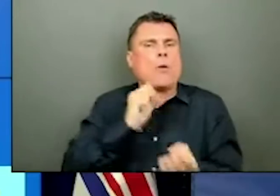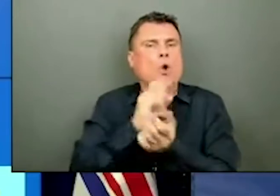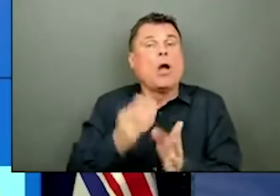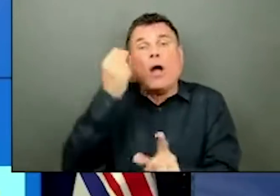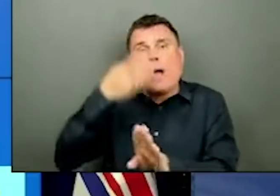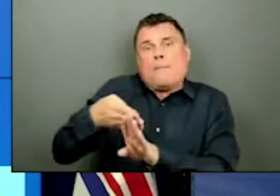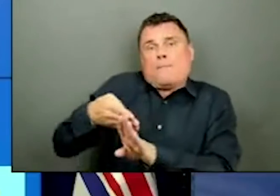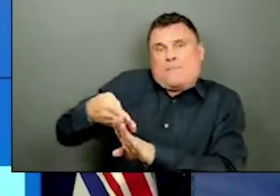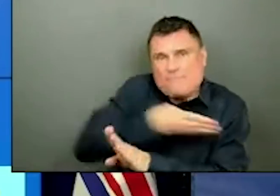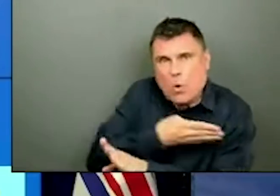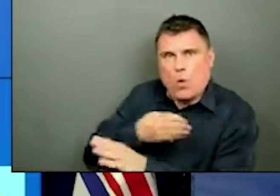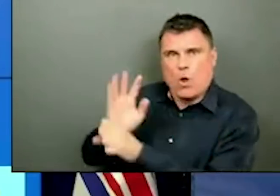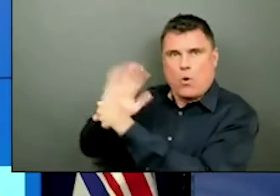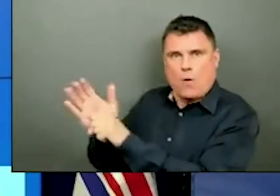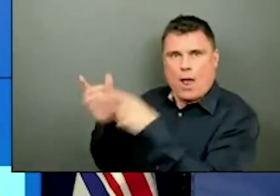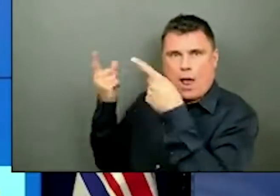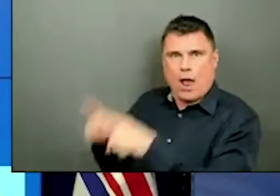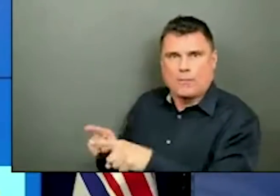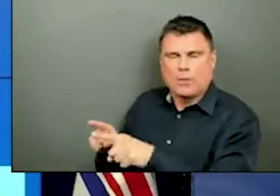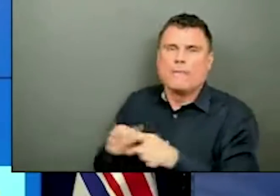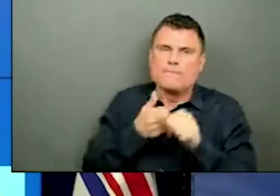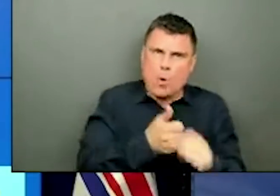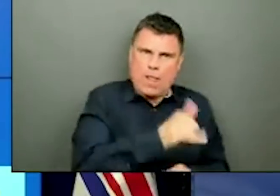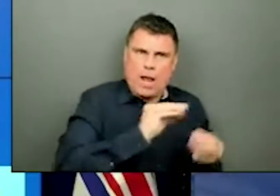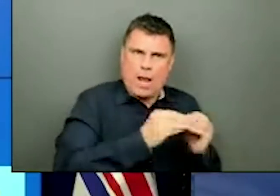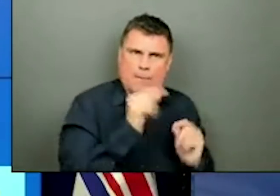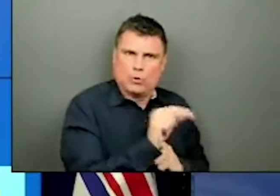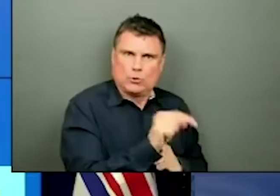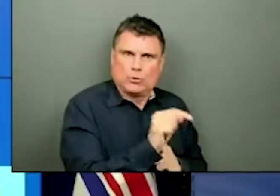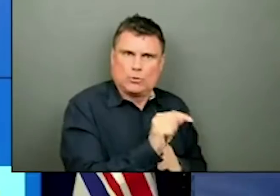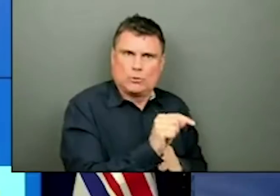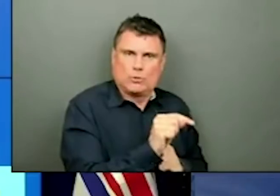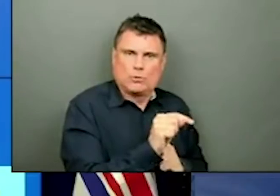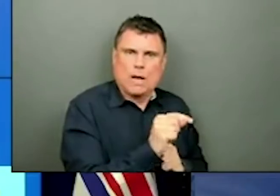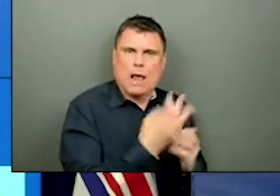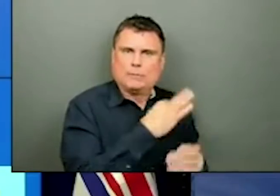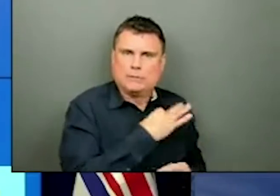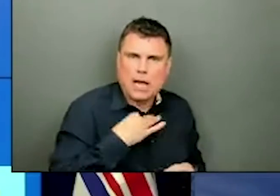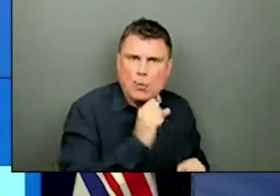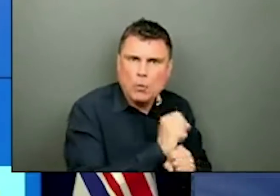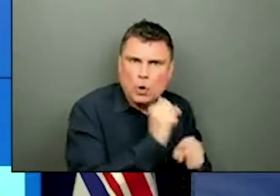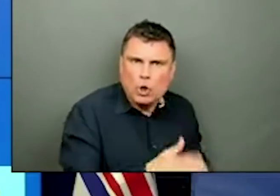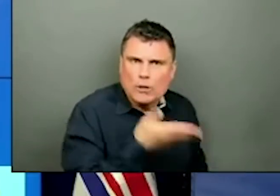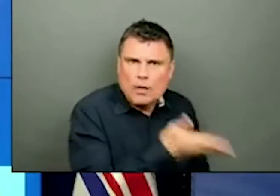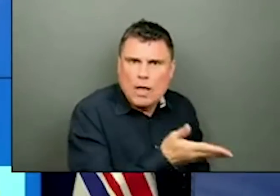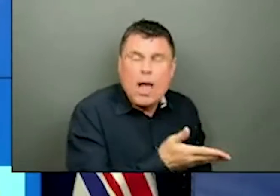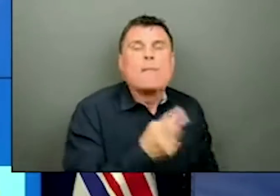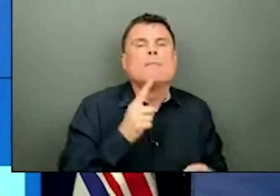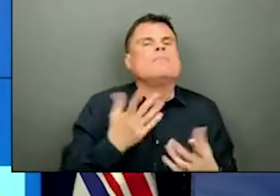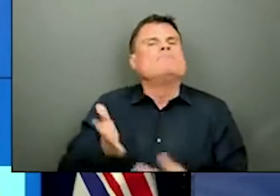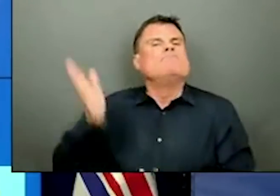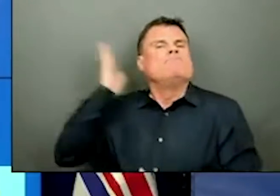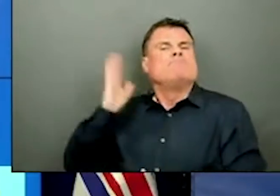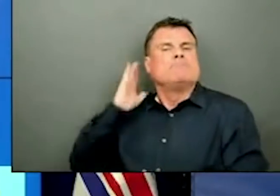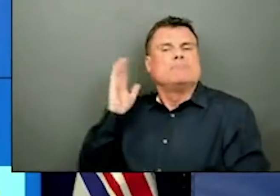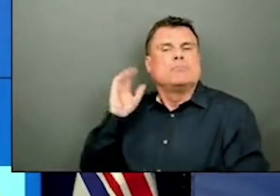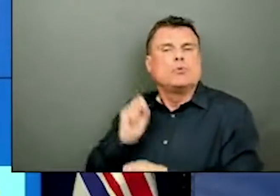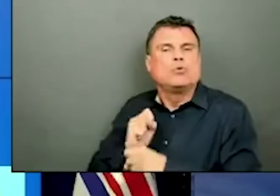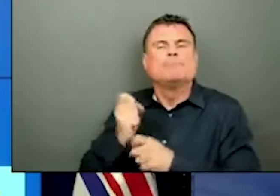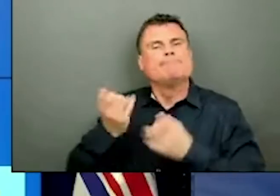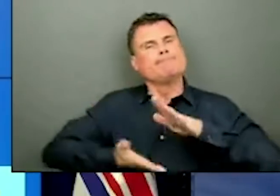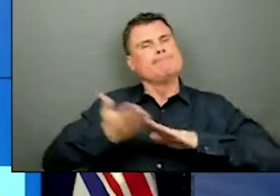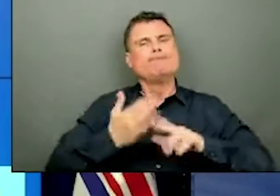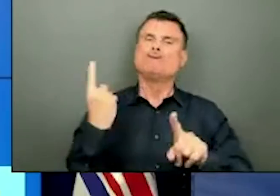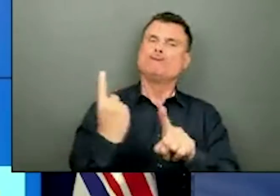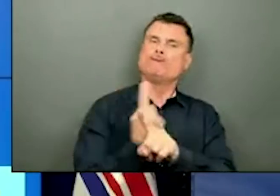application process. So how many employees they had when they were fully functioned and prior to the pandemic, and businesses that